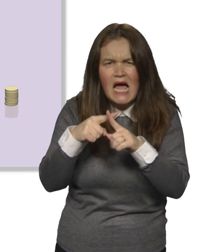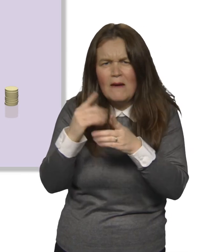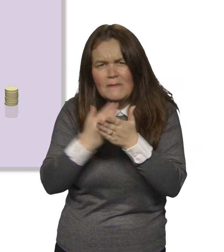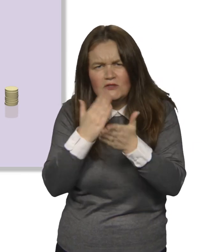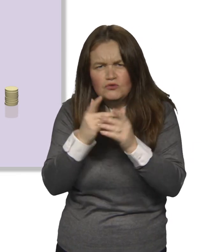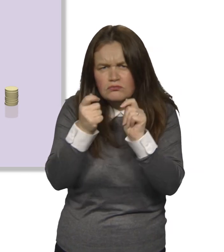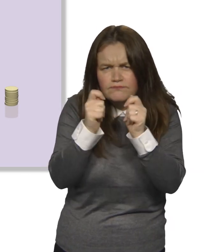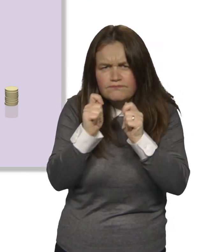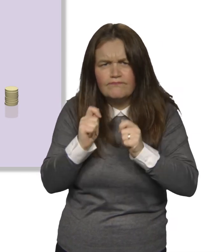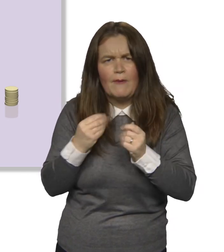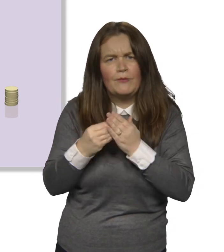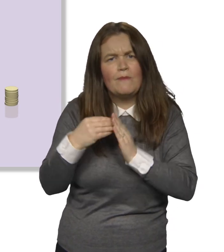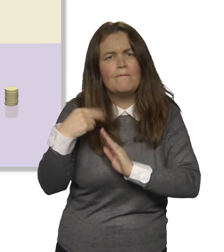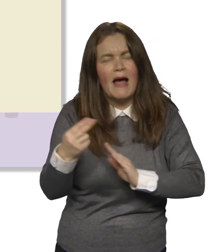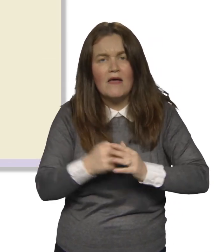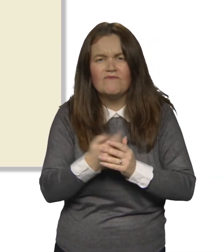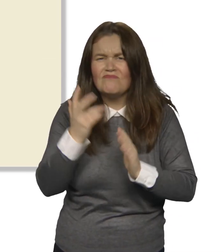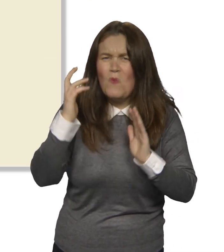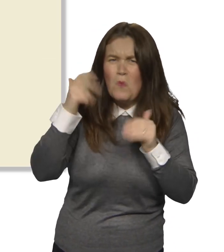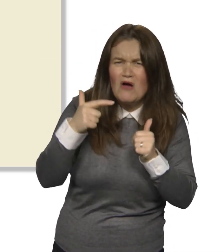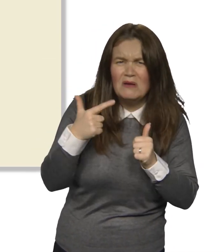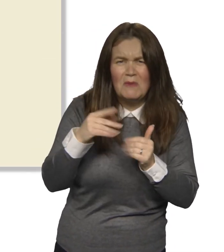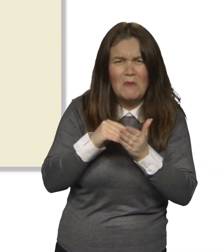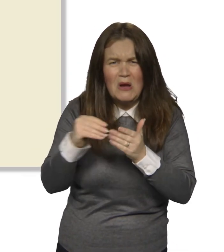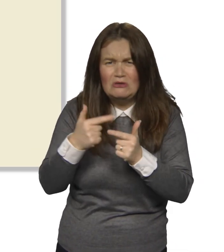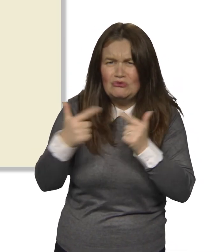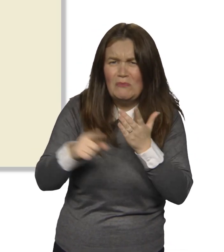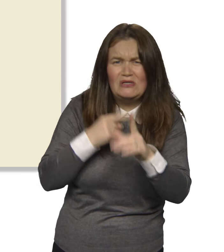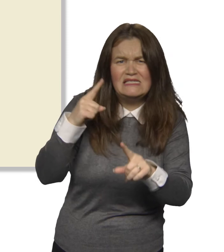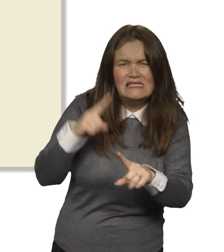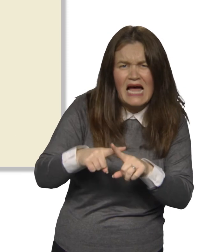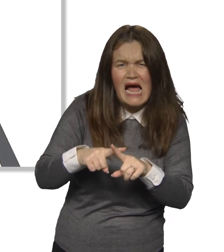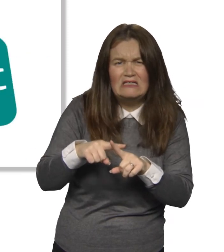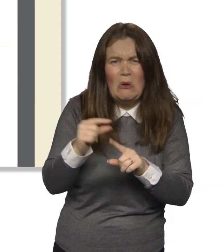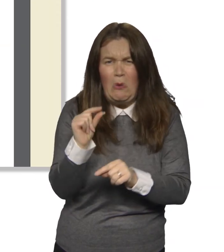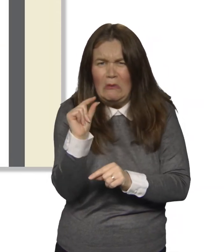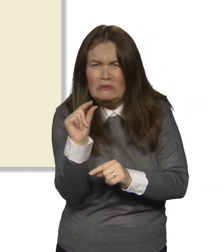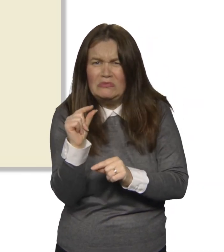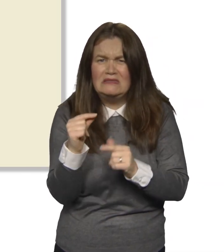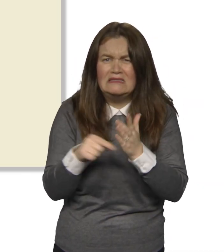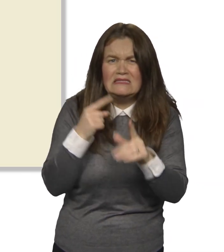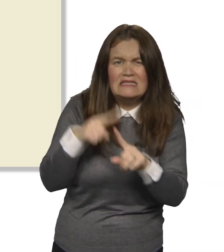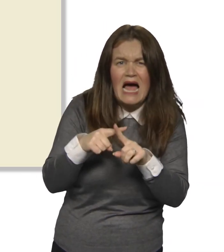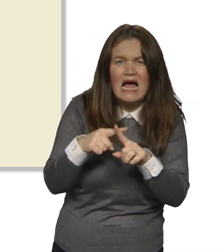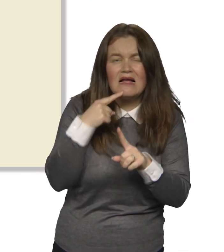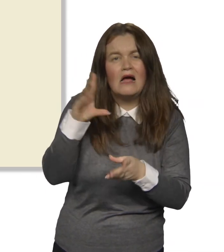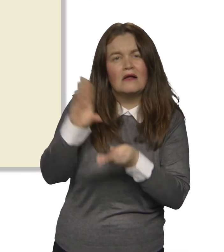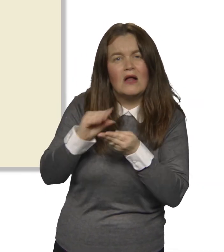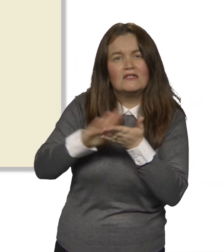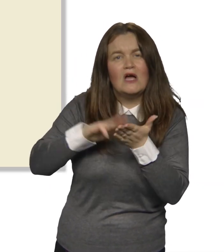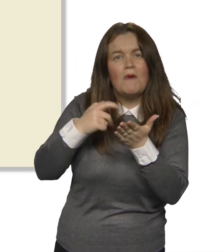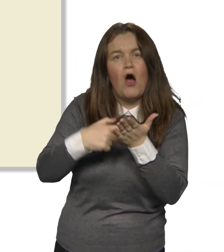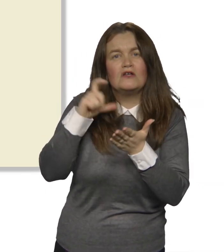needed. If you're ever worried you might have paid too much tax, or too little, you can always download HMRC's free